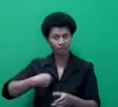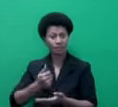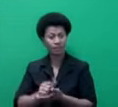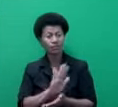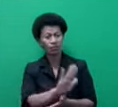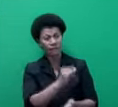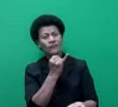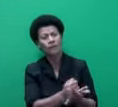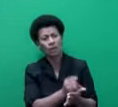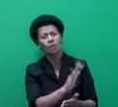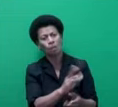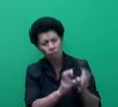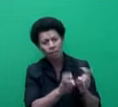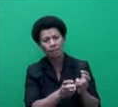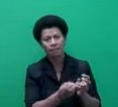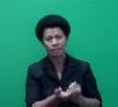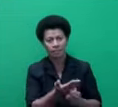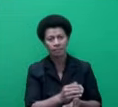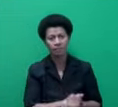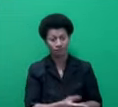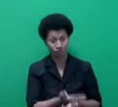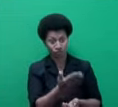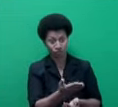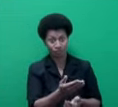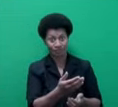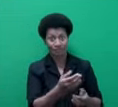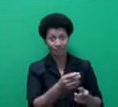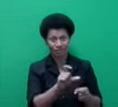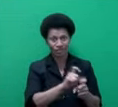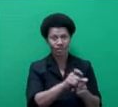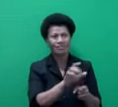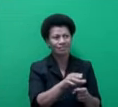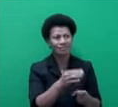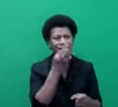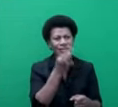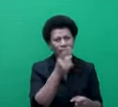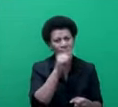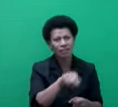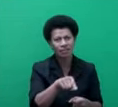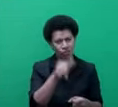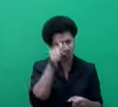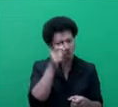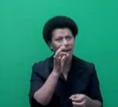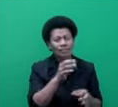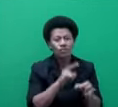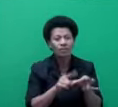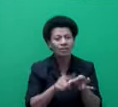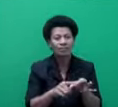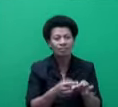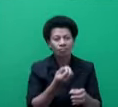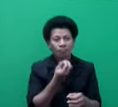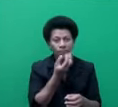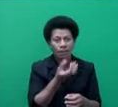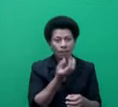their own problem. It's you create the monster at the end of the day when you're asking people to say, you know, certain things and you're not telling them the truth